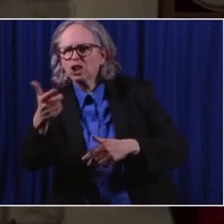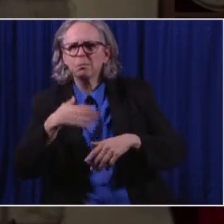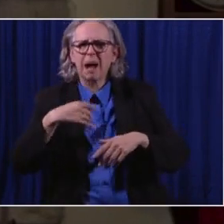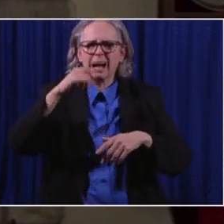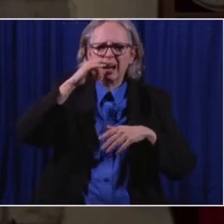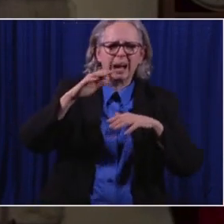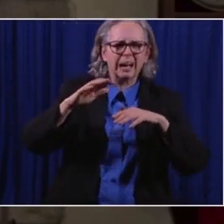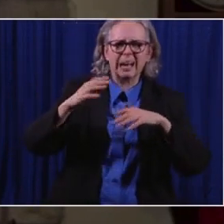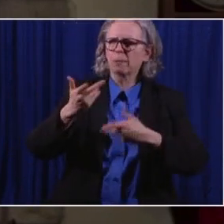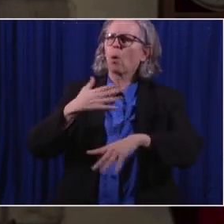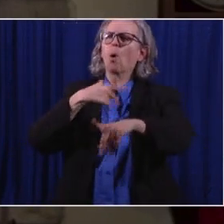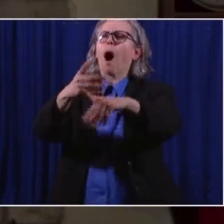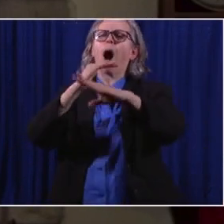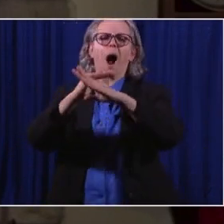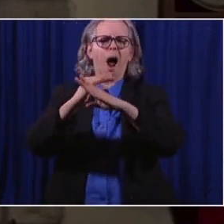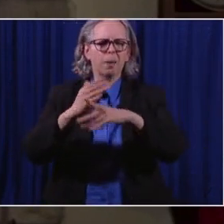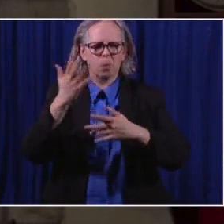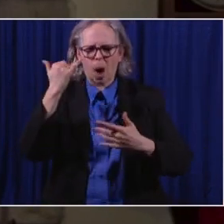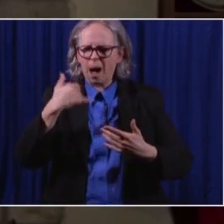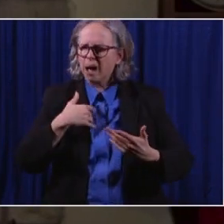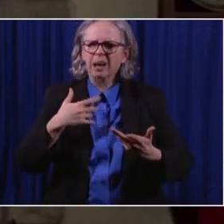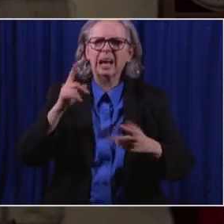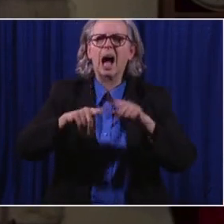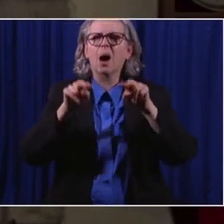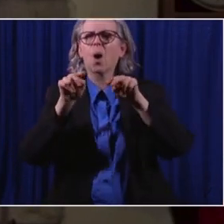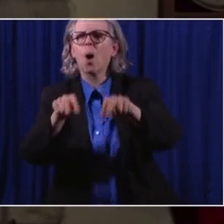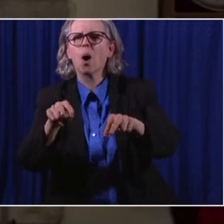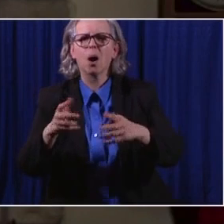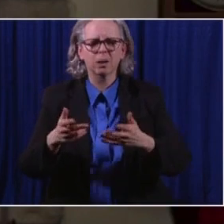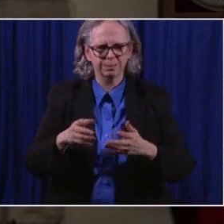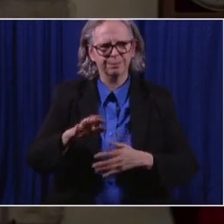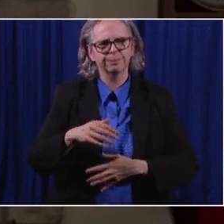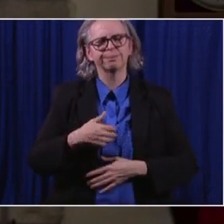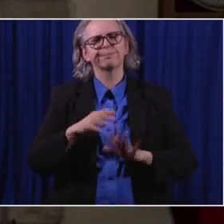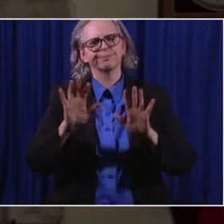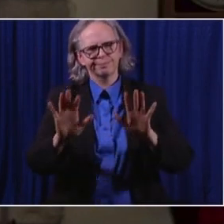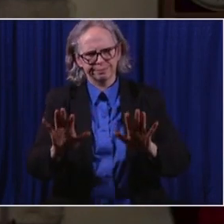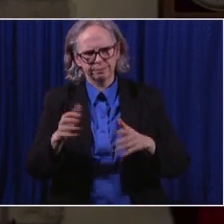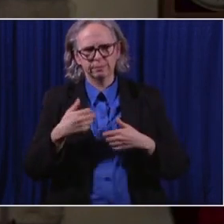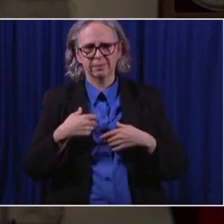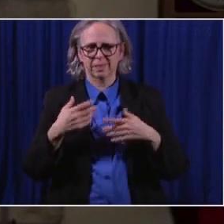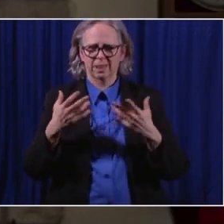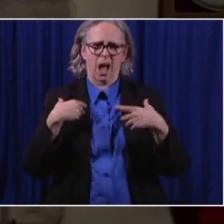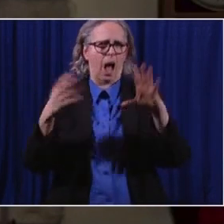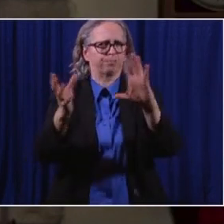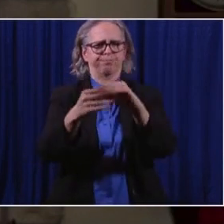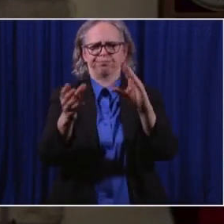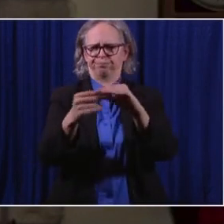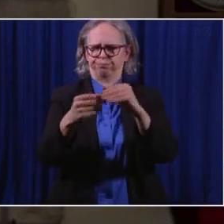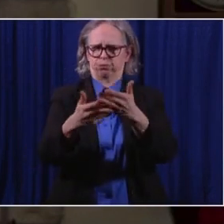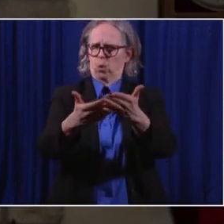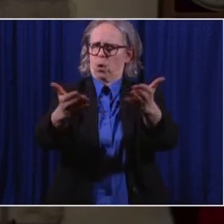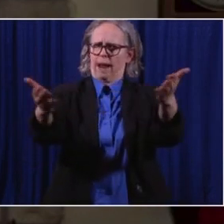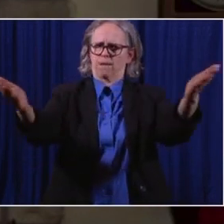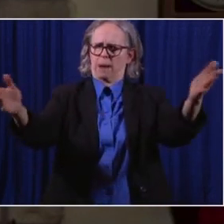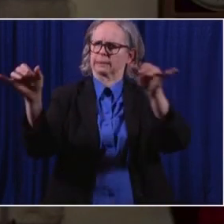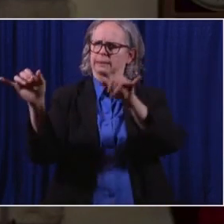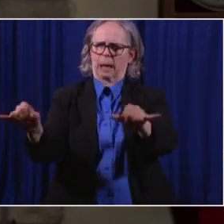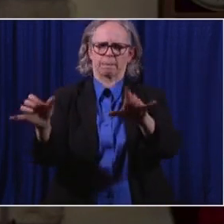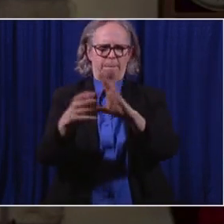Look, we have said that, and I've said to everyone, I've said to our